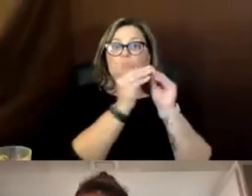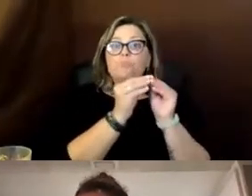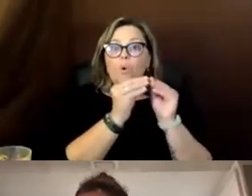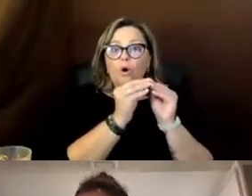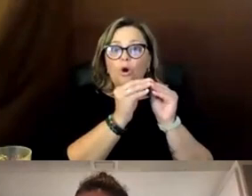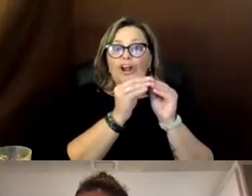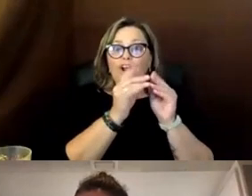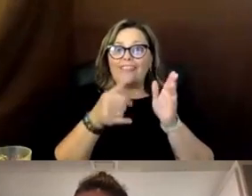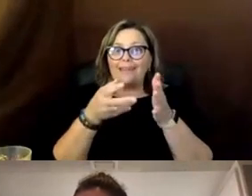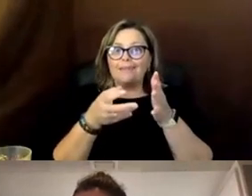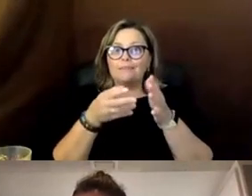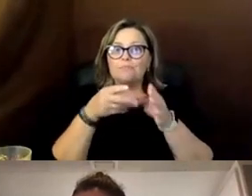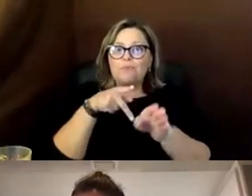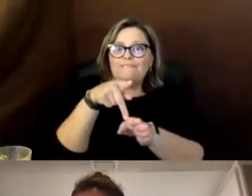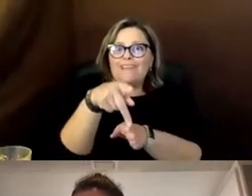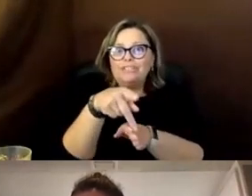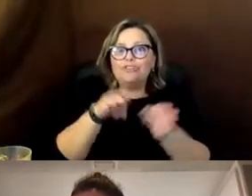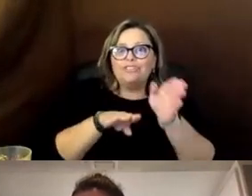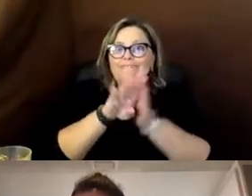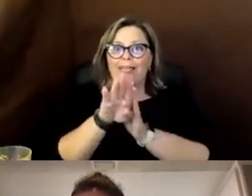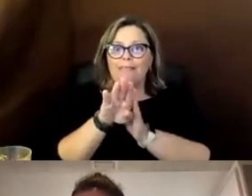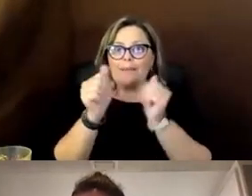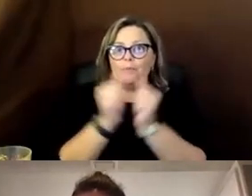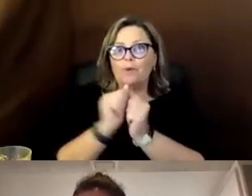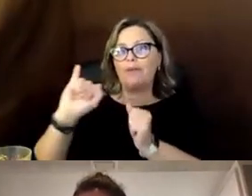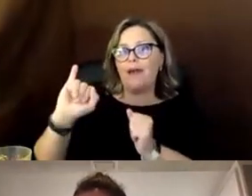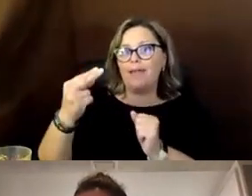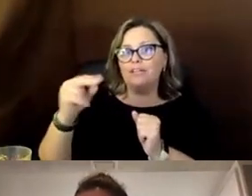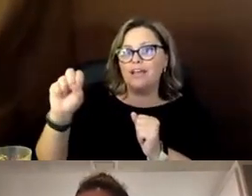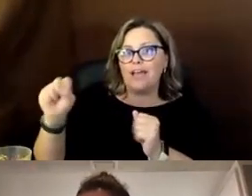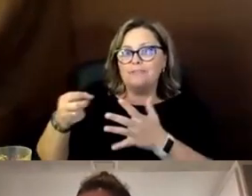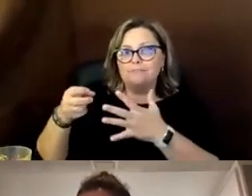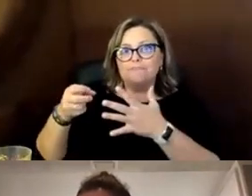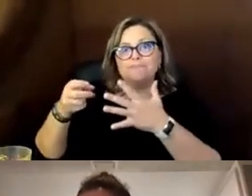That's exciting. We definitely need that. So